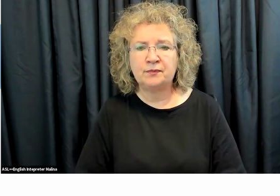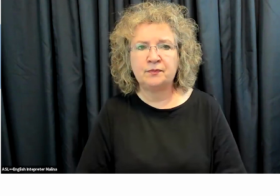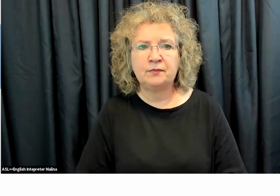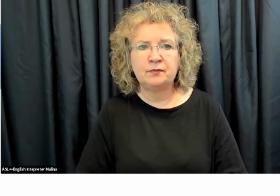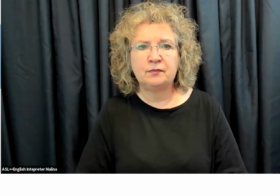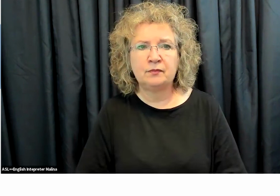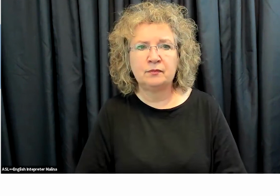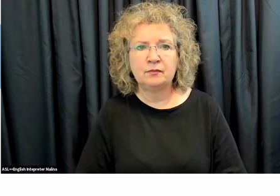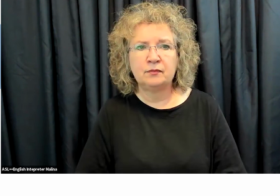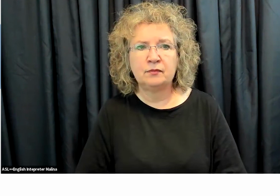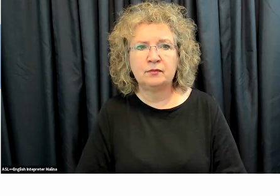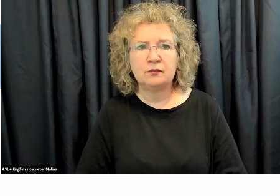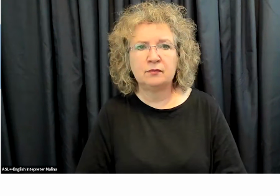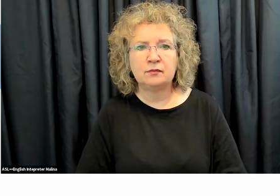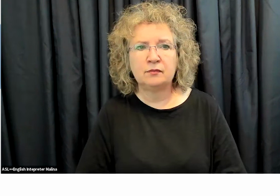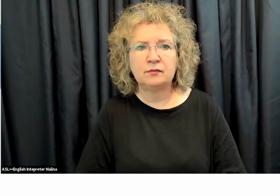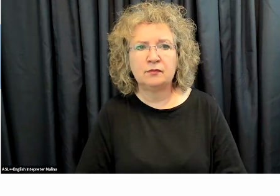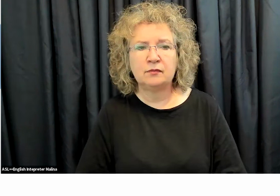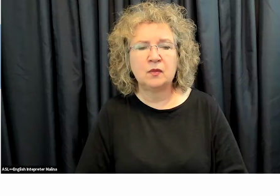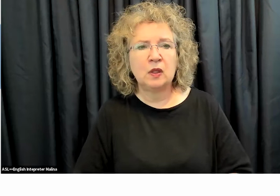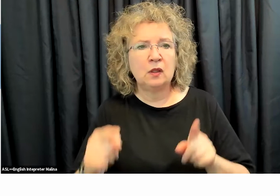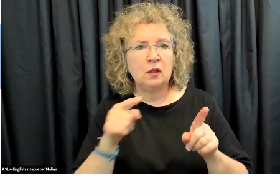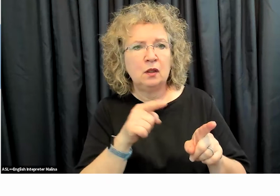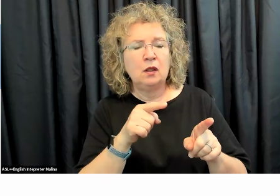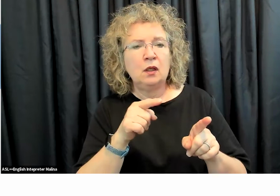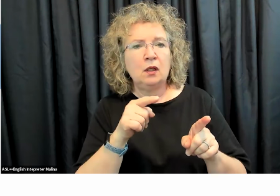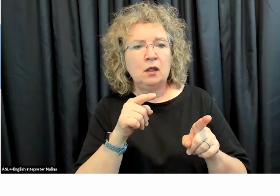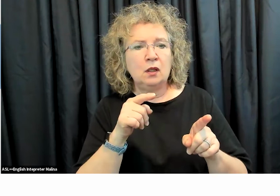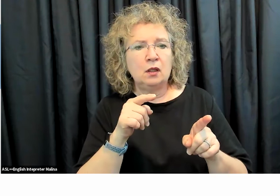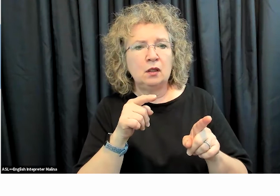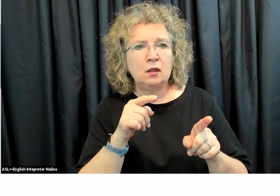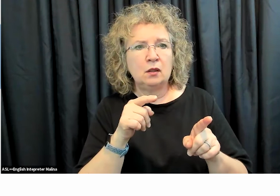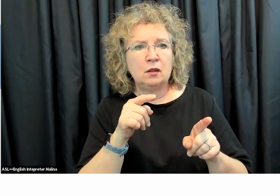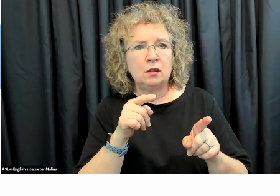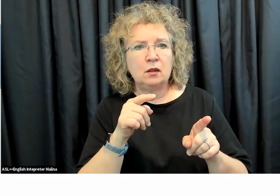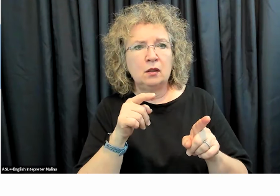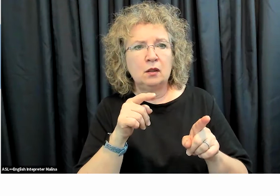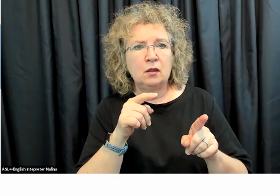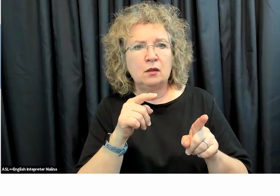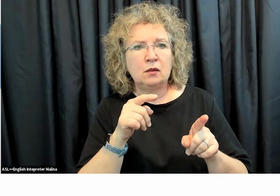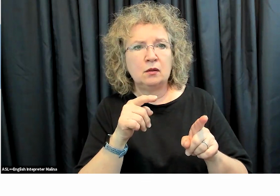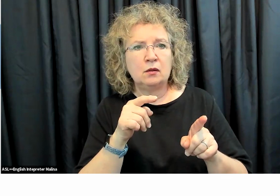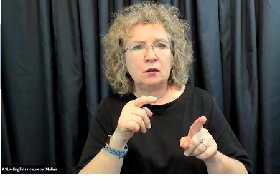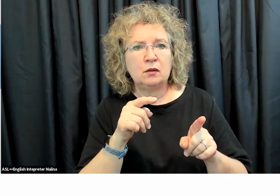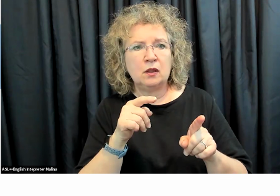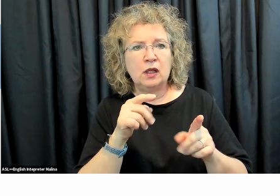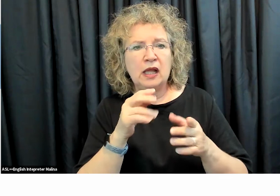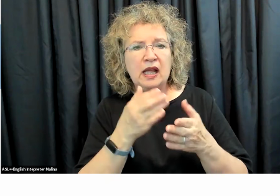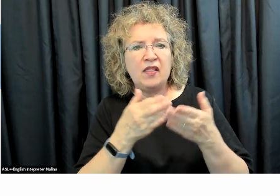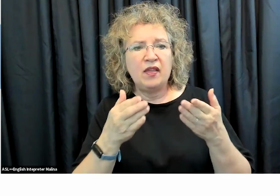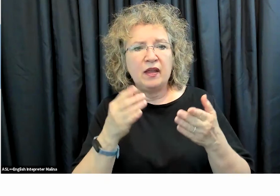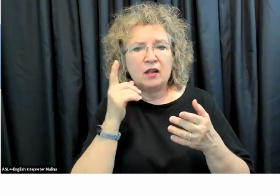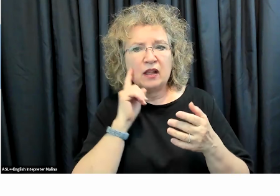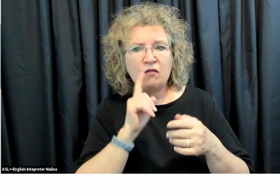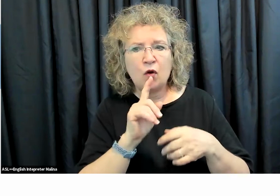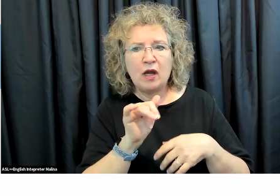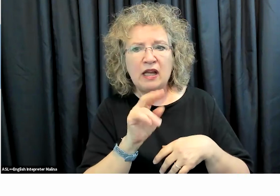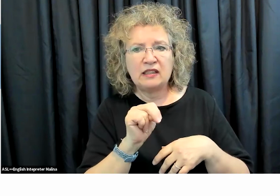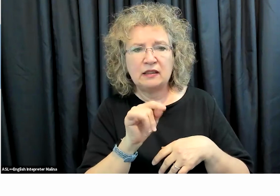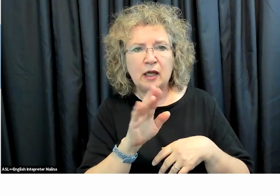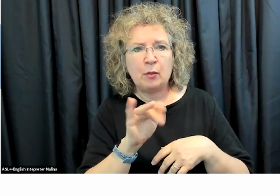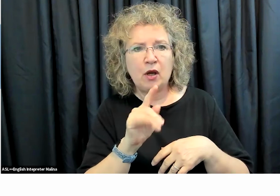like antibiotics and antivirals, things that we would be concerned about in large epidemic and pandemics. Hi, Anthrax.